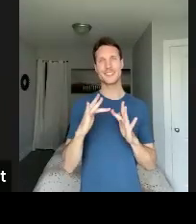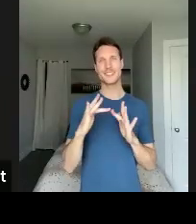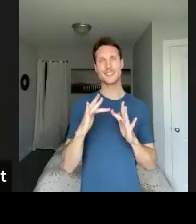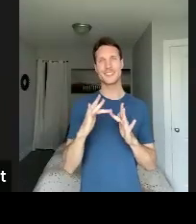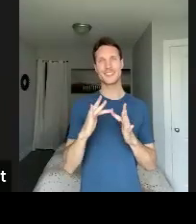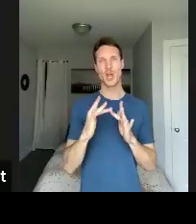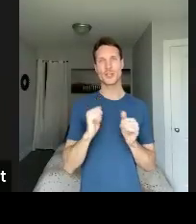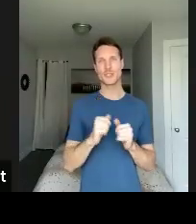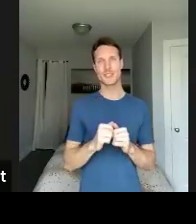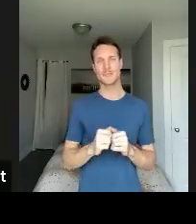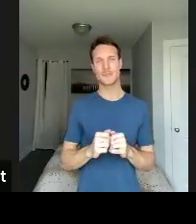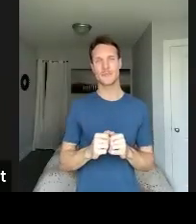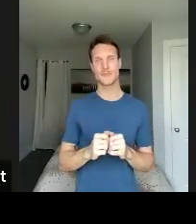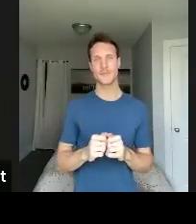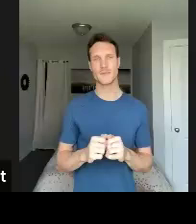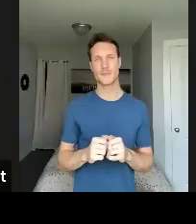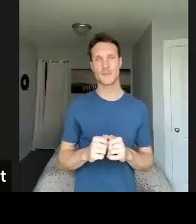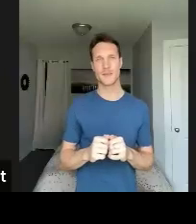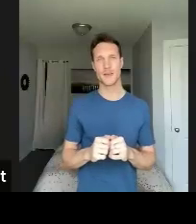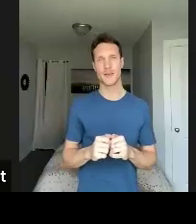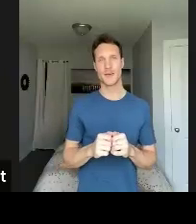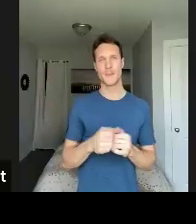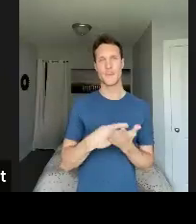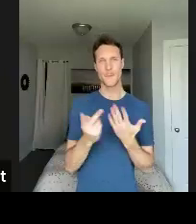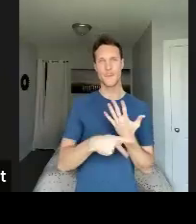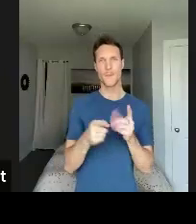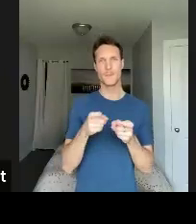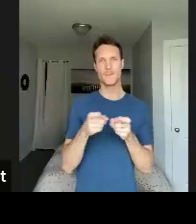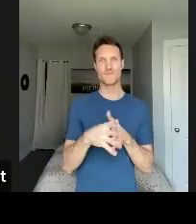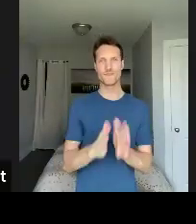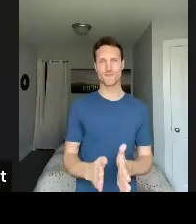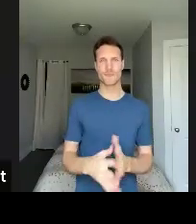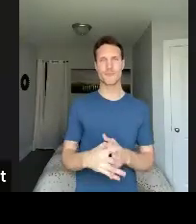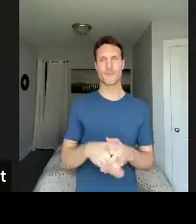will be developing an RFA for those grants very soon.